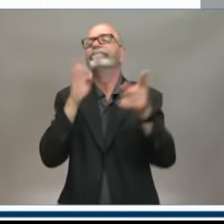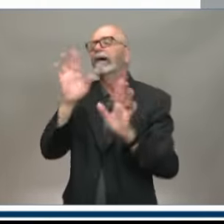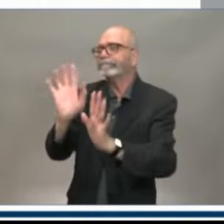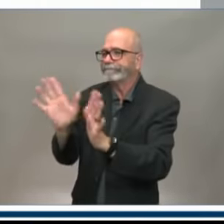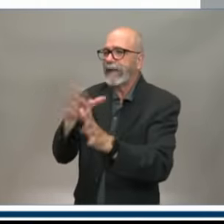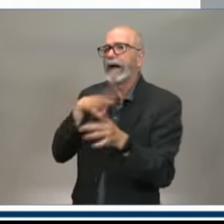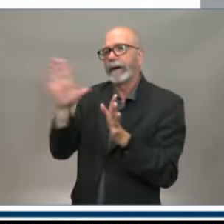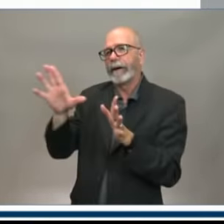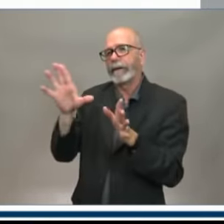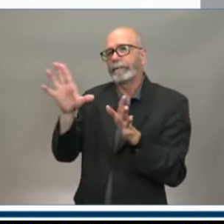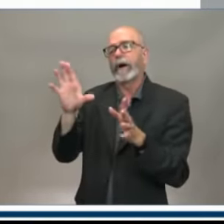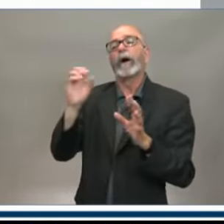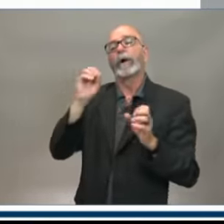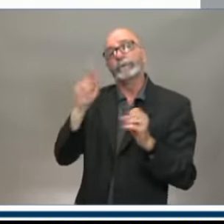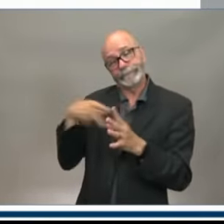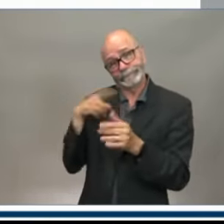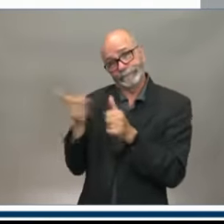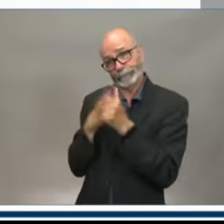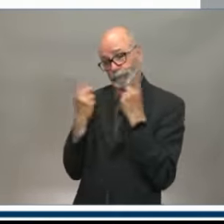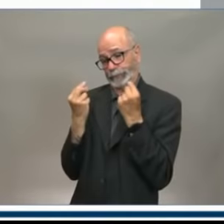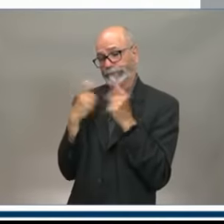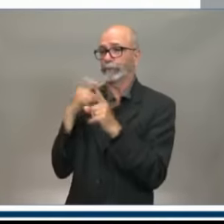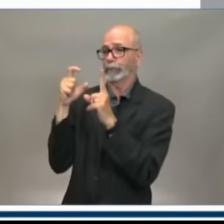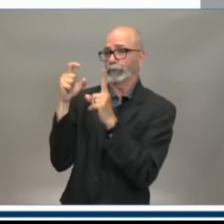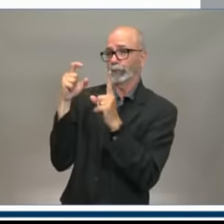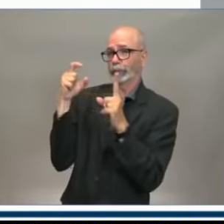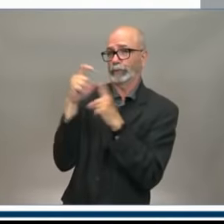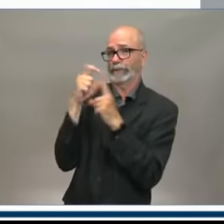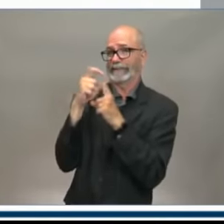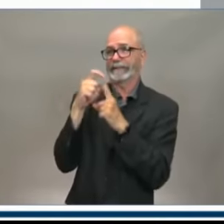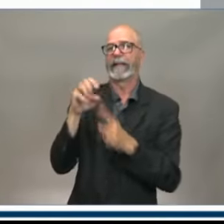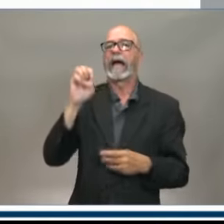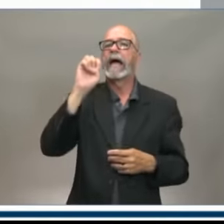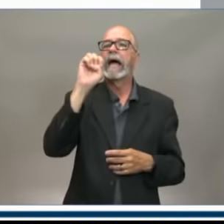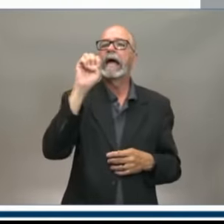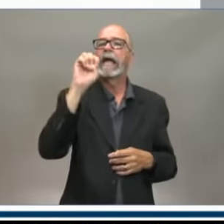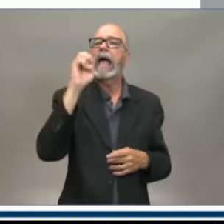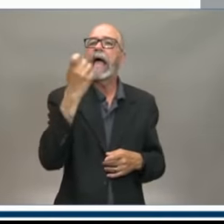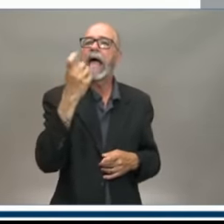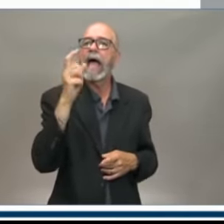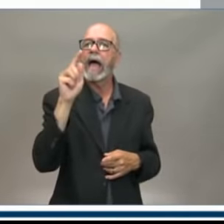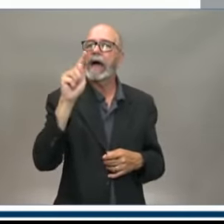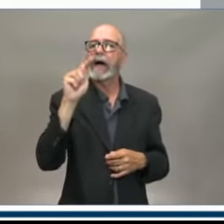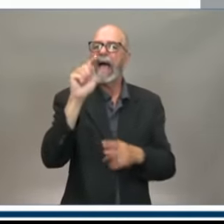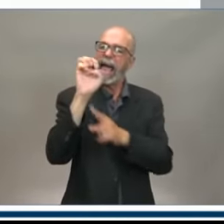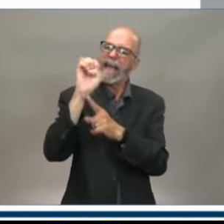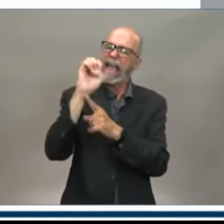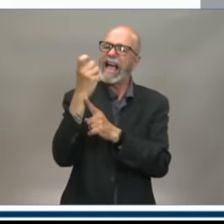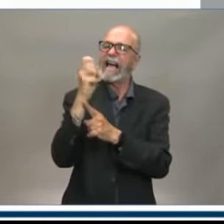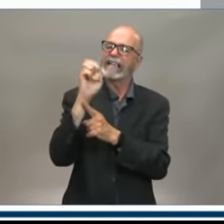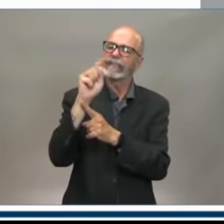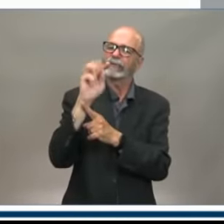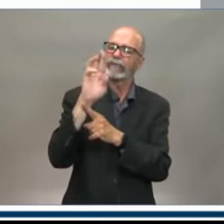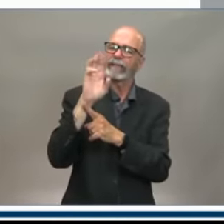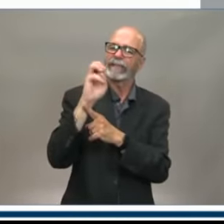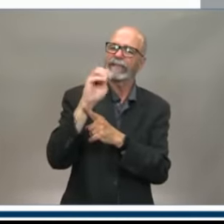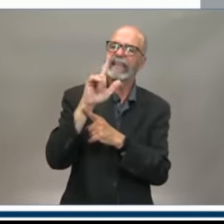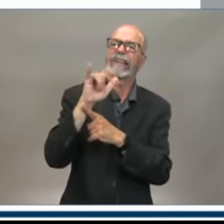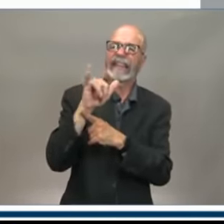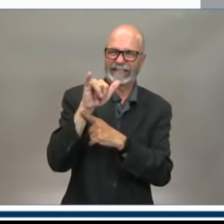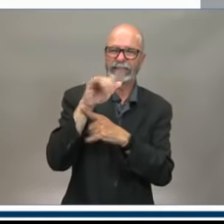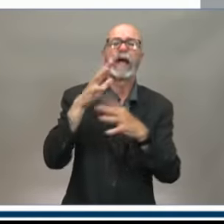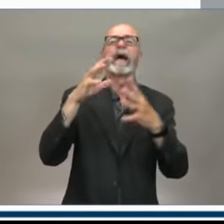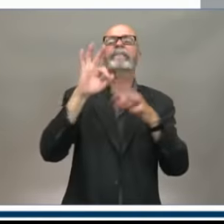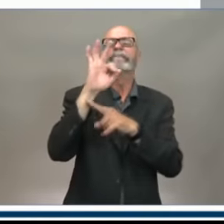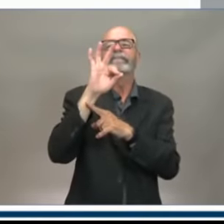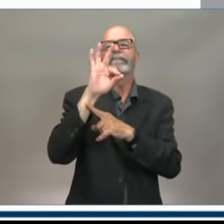the public, the language in the list says extreme or unusual fatigue. Yeah, people have to interpret that, and there are going to be some people who